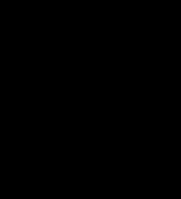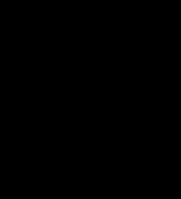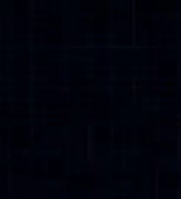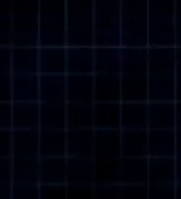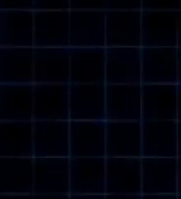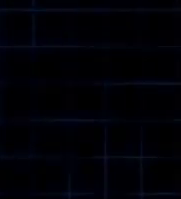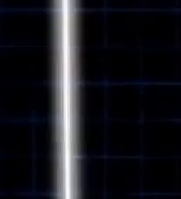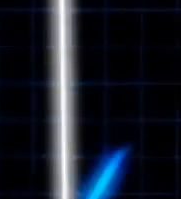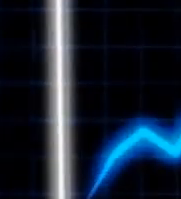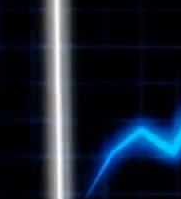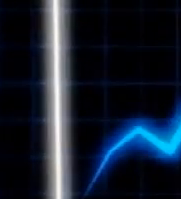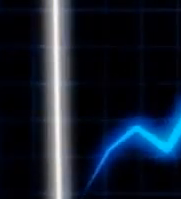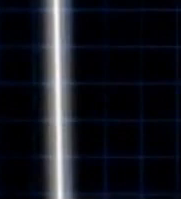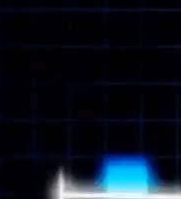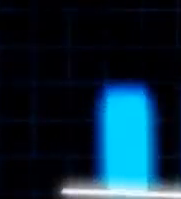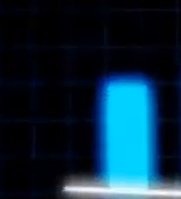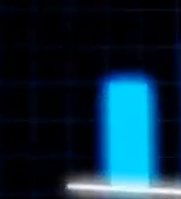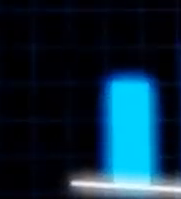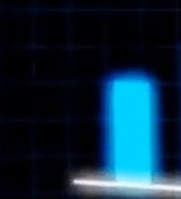ibiti.